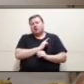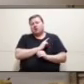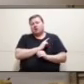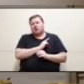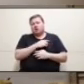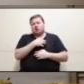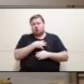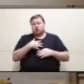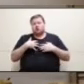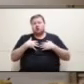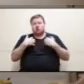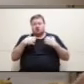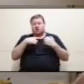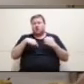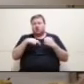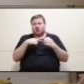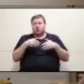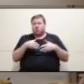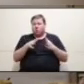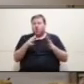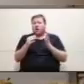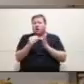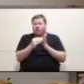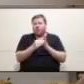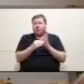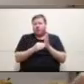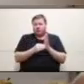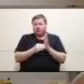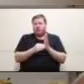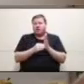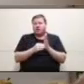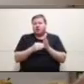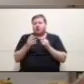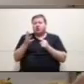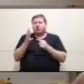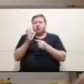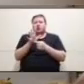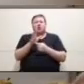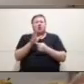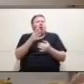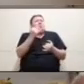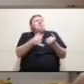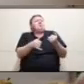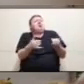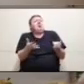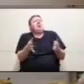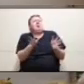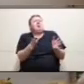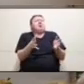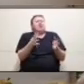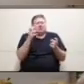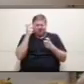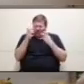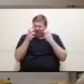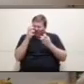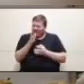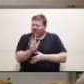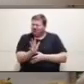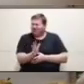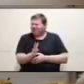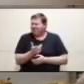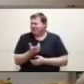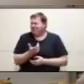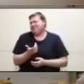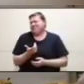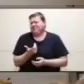us the way it's been tabled. And just to declare it as a mistake, just like that, is also a bit confusing. But I'm going to